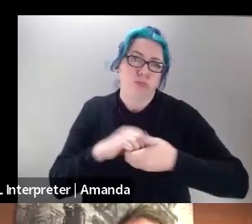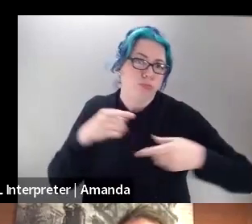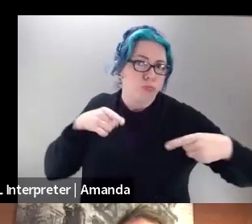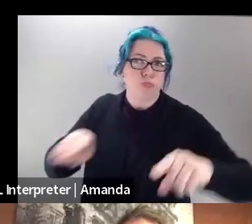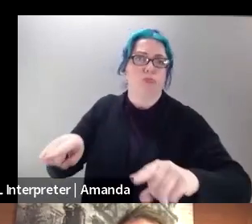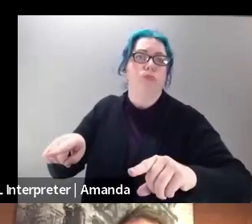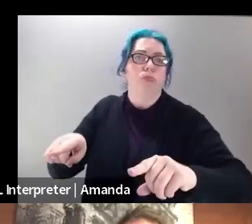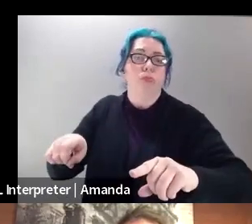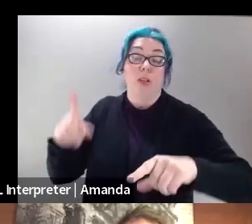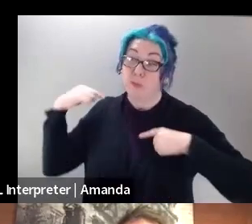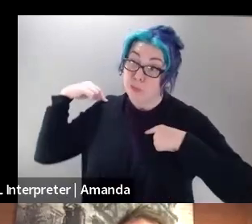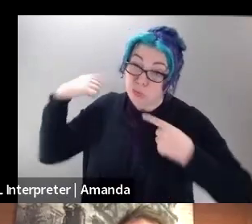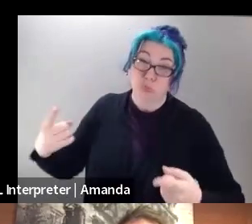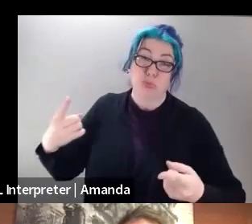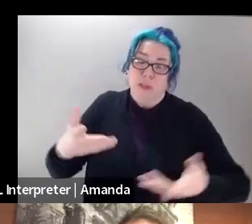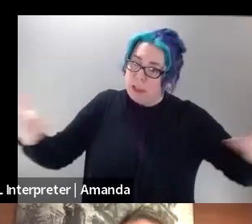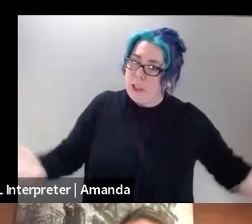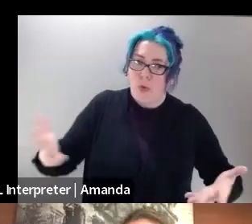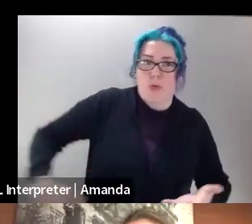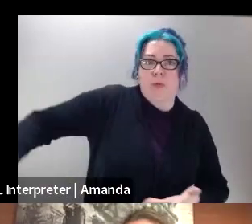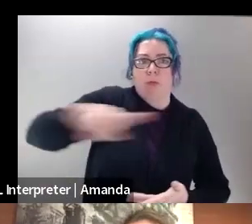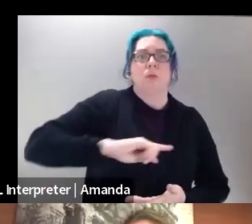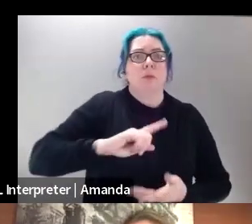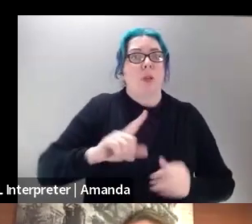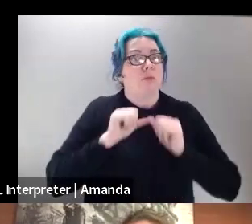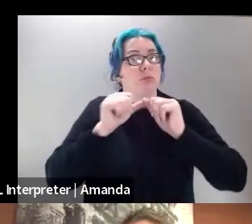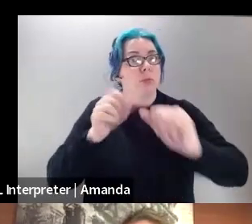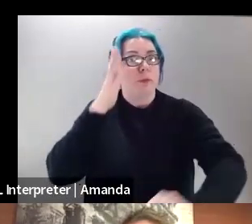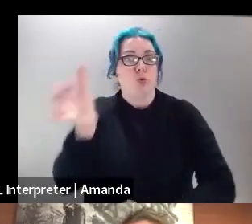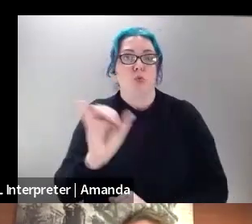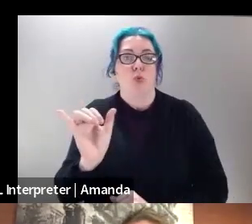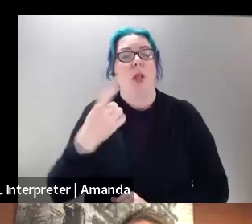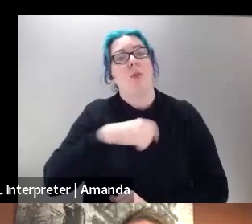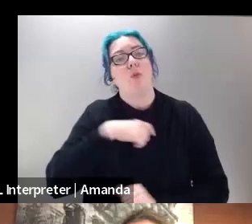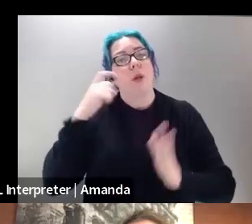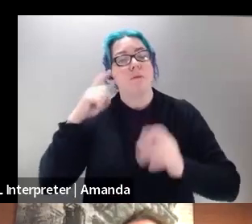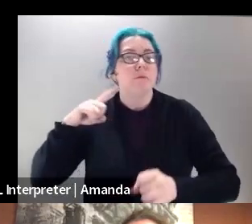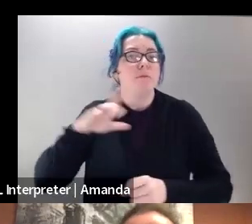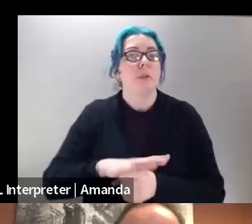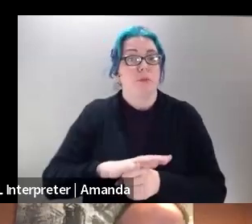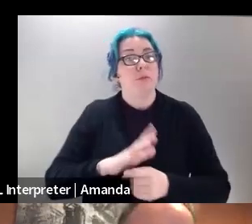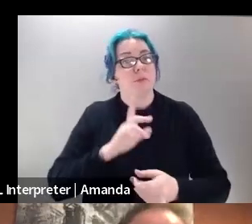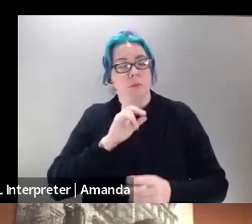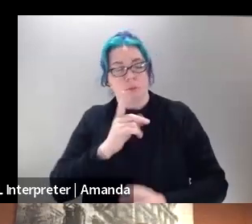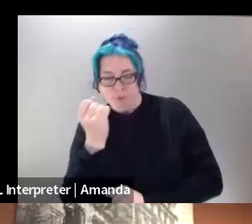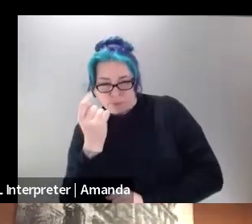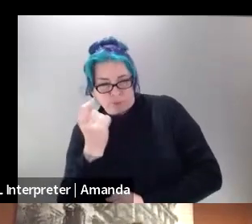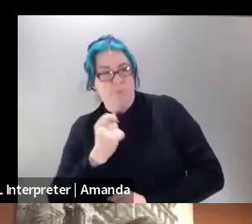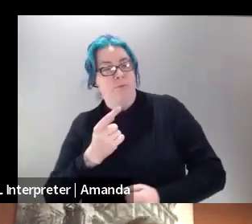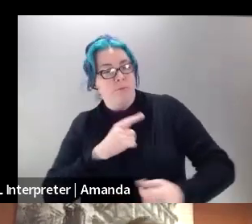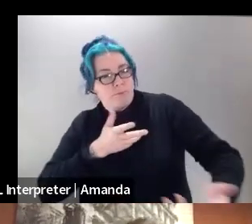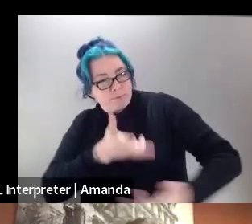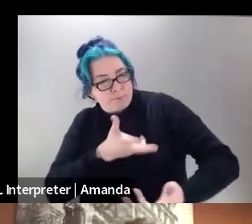gone before us, Equity commits to working toward understanding and actionable practices of